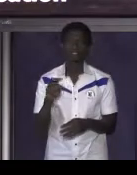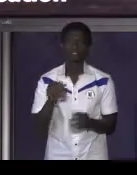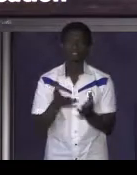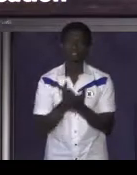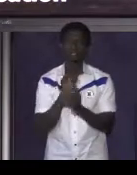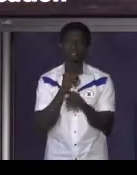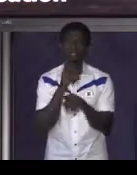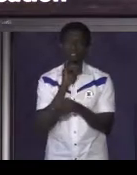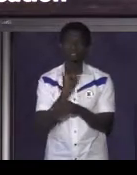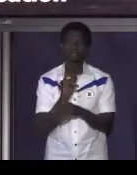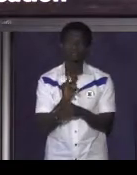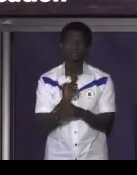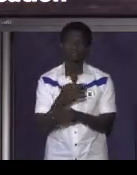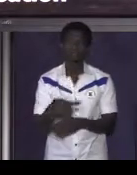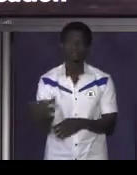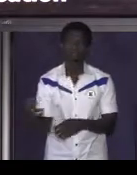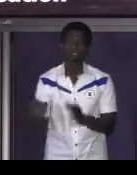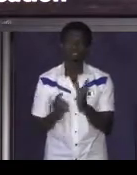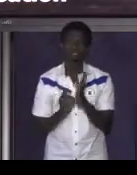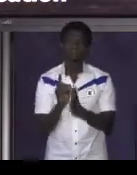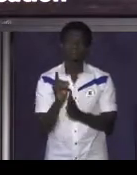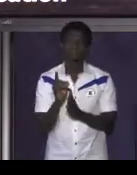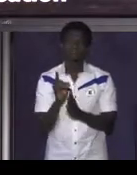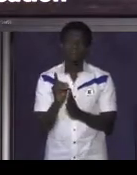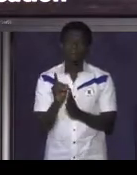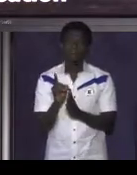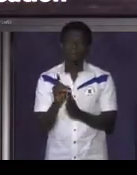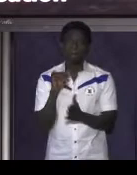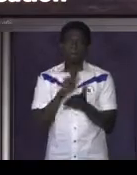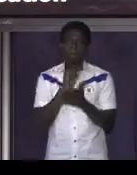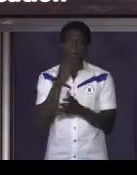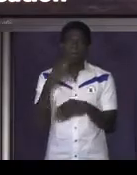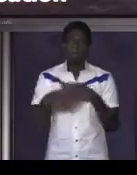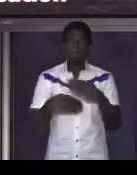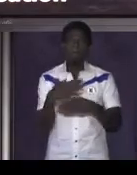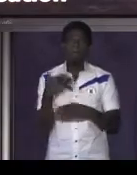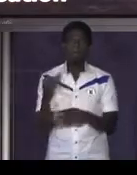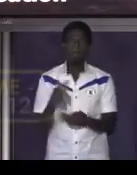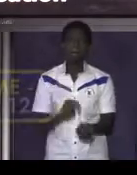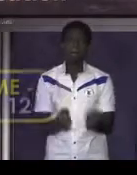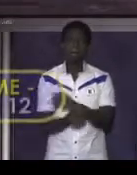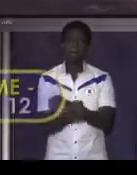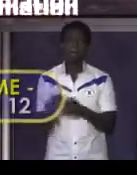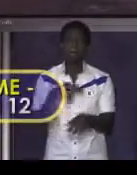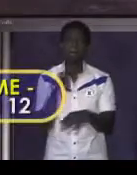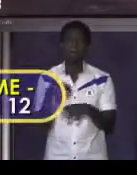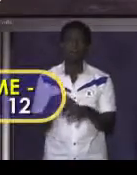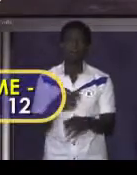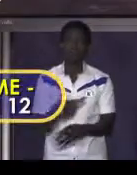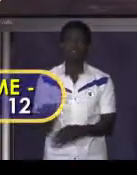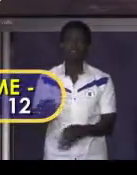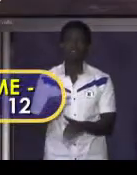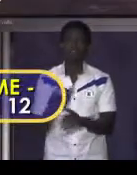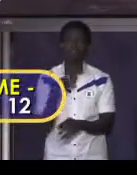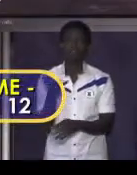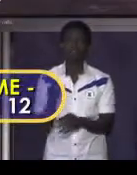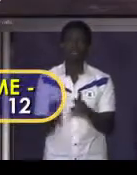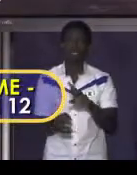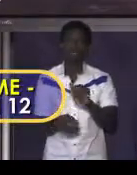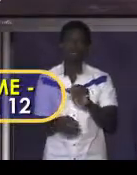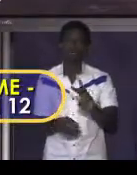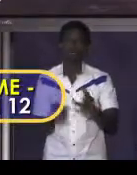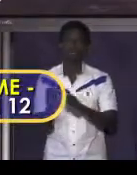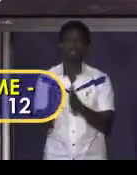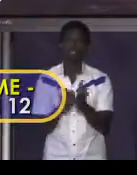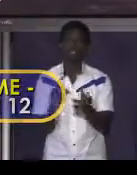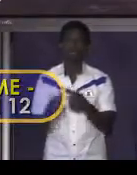answer is resource development. That is the process of transforming natural resources from their raw state to